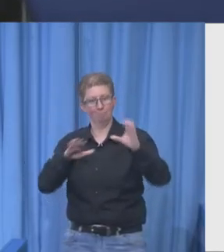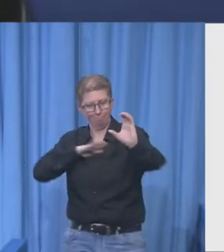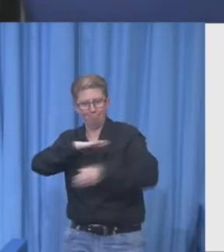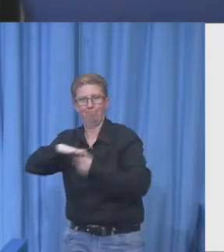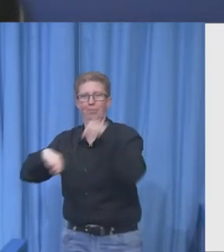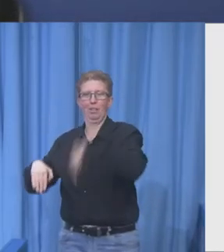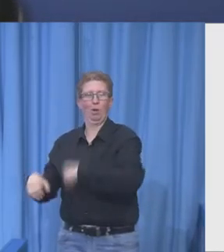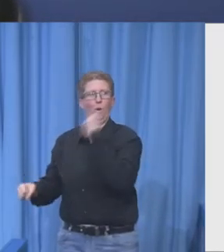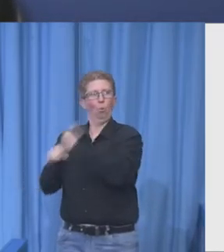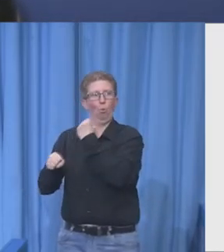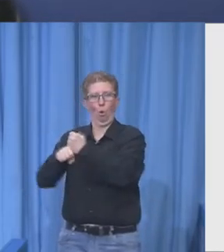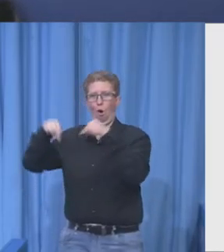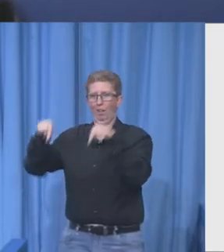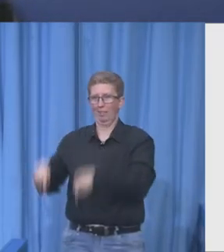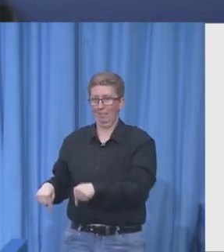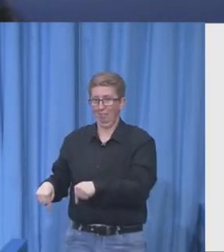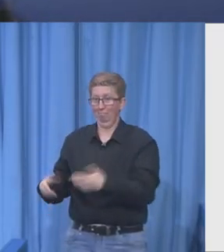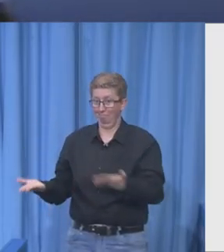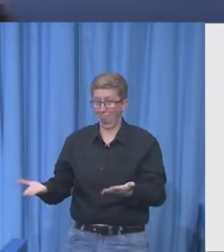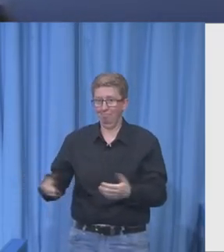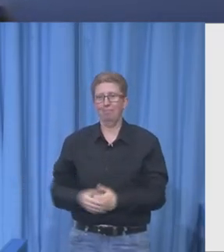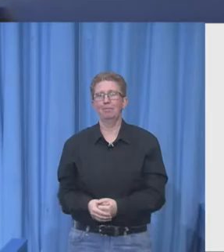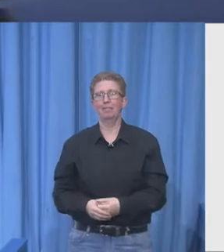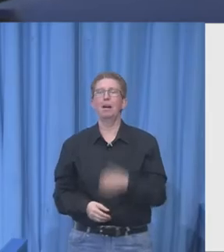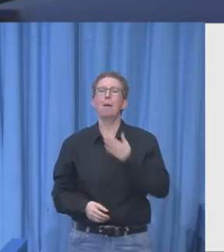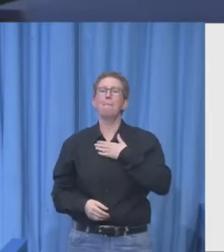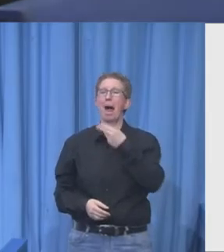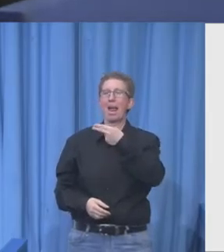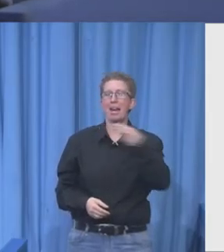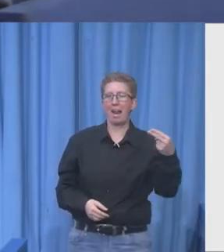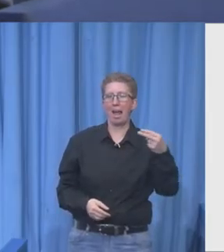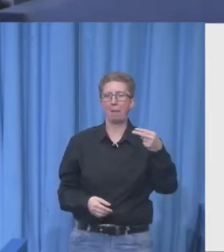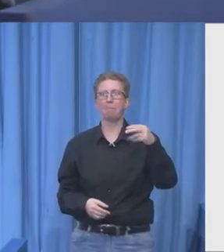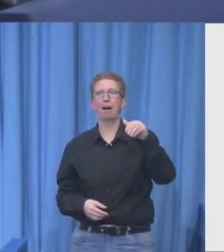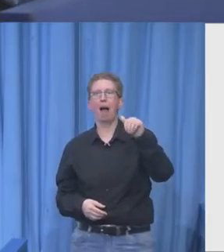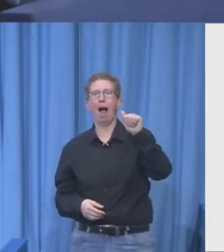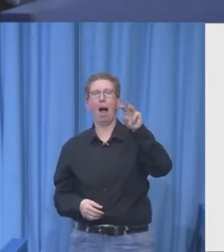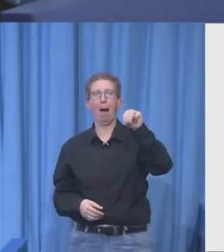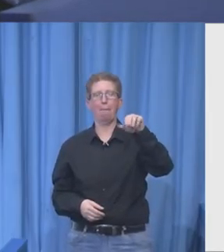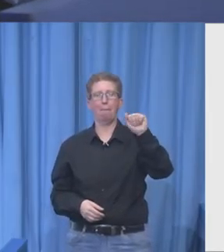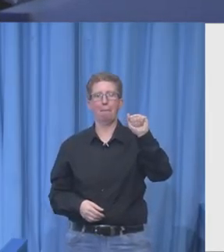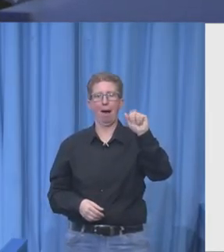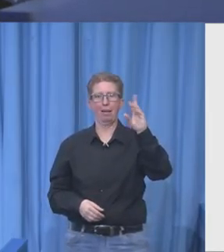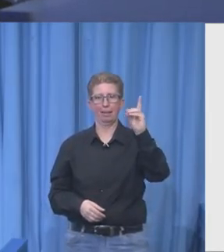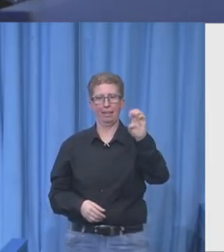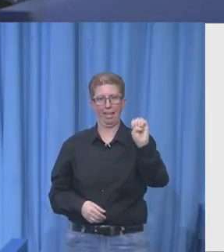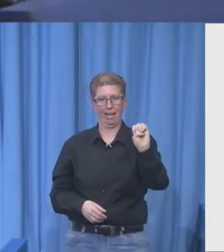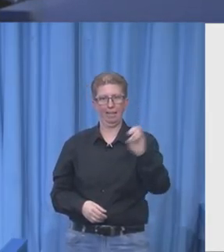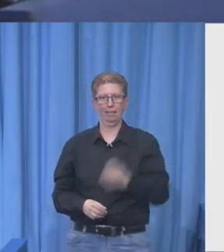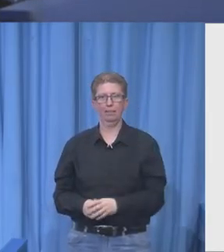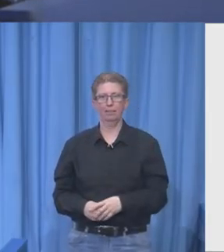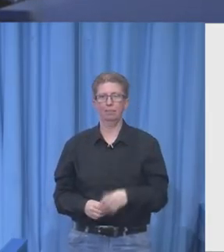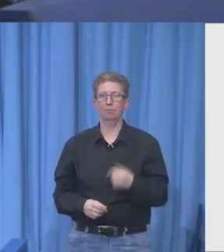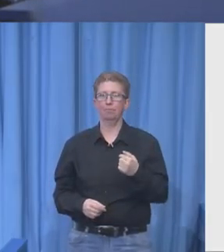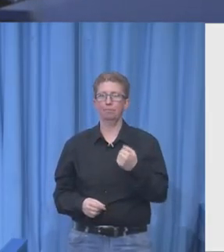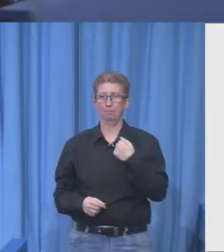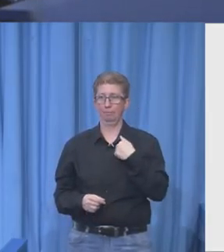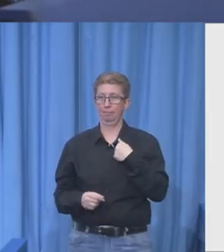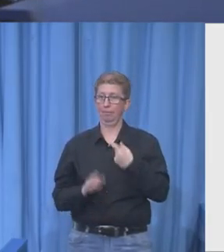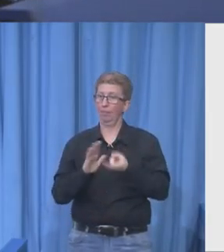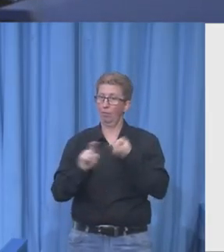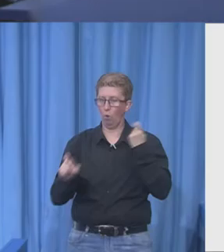My name is Amade Modos. I live here in Vienna. I'm almost 45 years